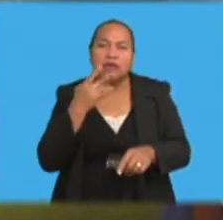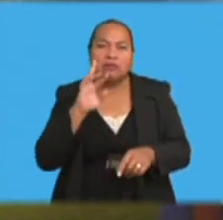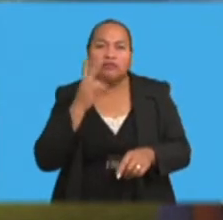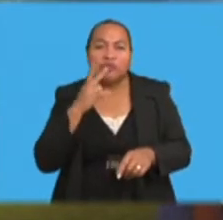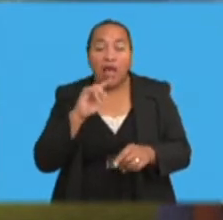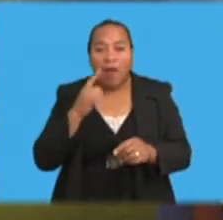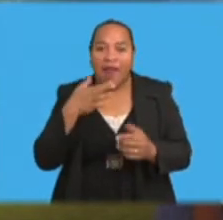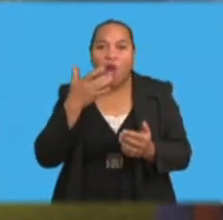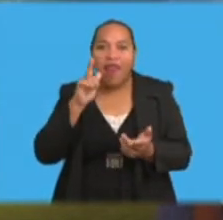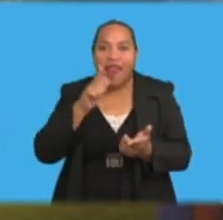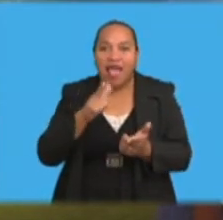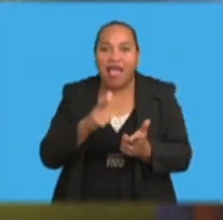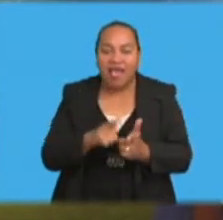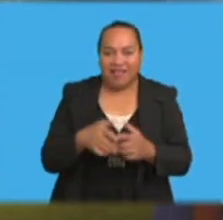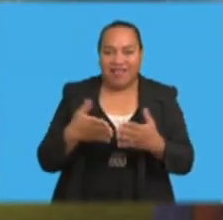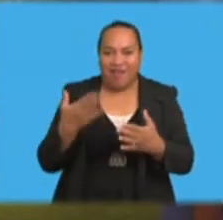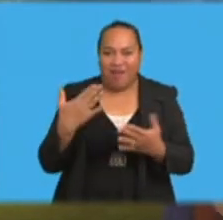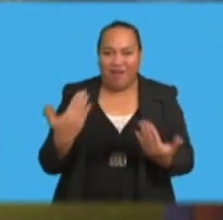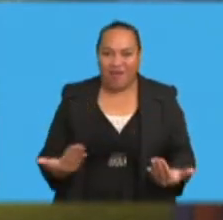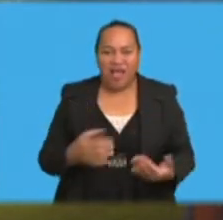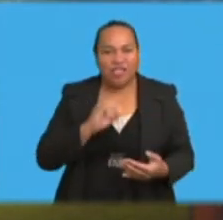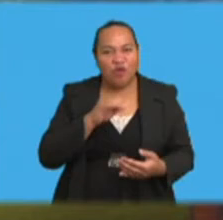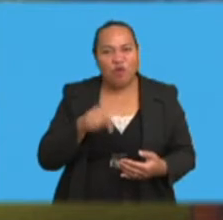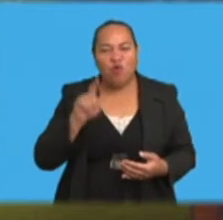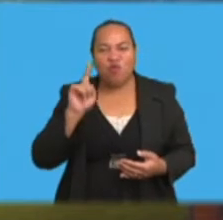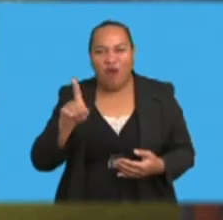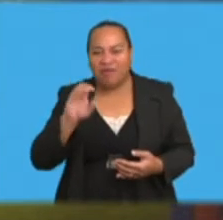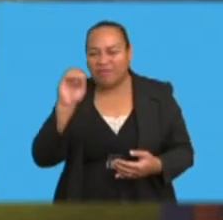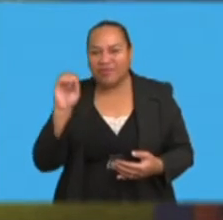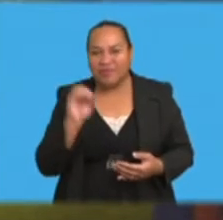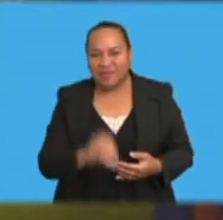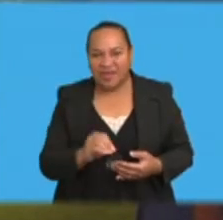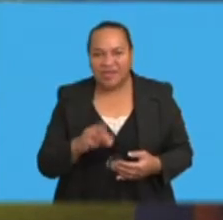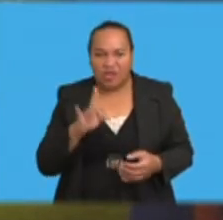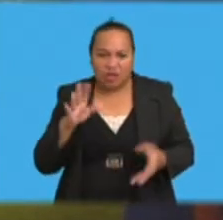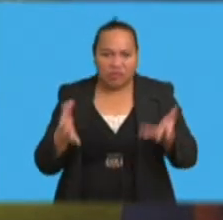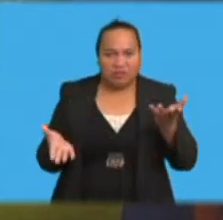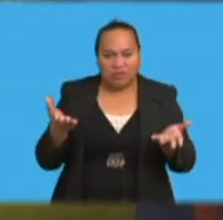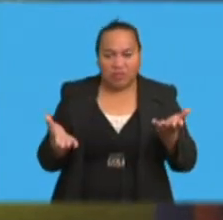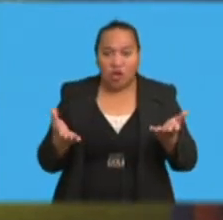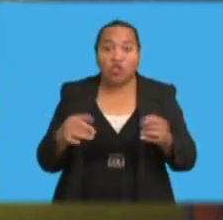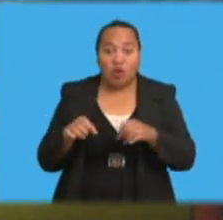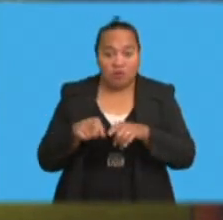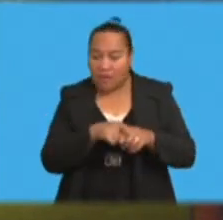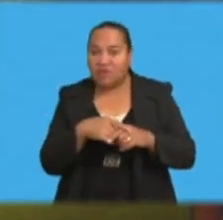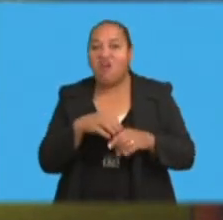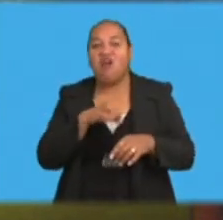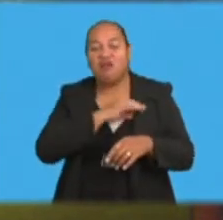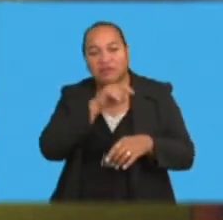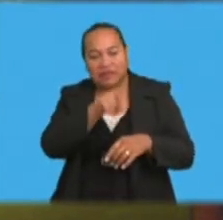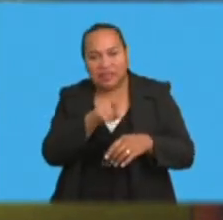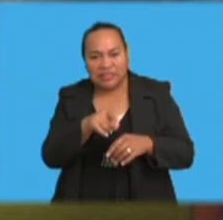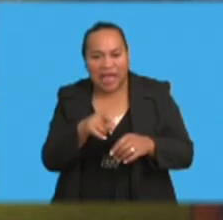than 0.1% of the value of total currency in circulation, which implies that the anti-counterfeiting security